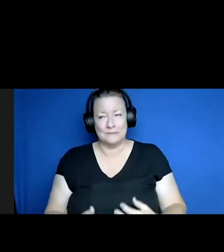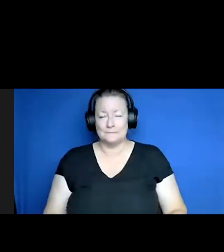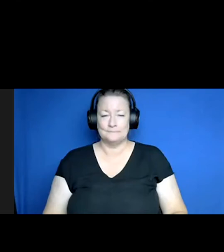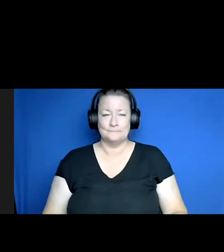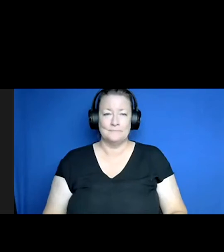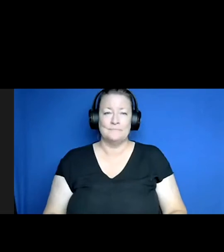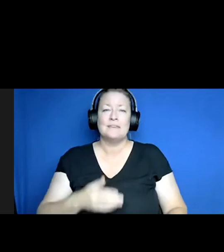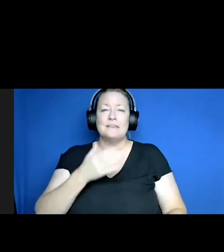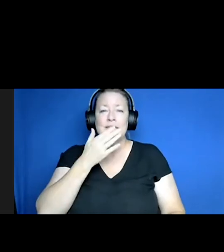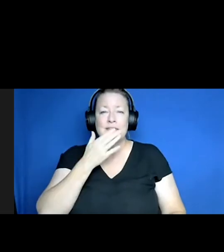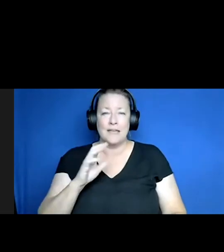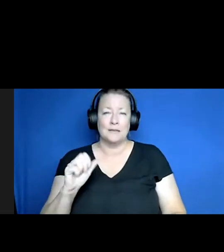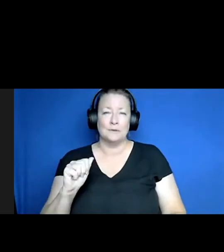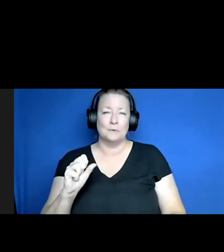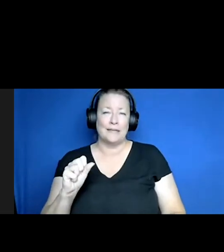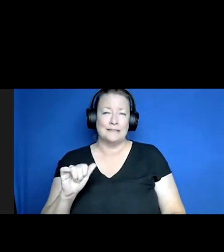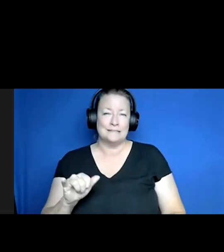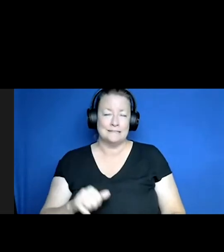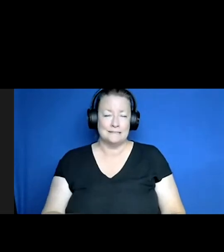Thank you, Casey.